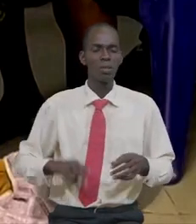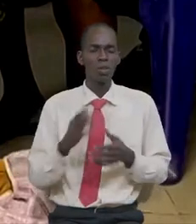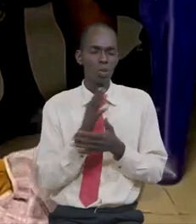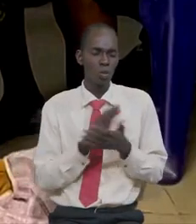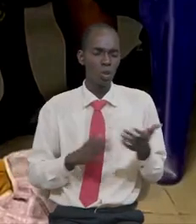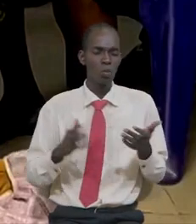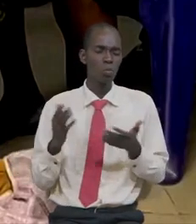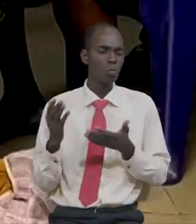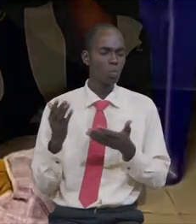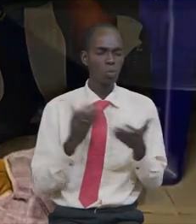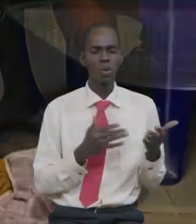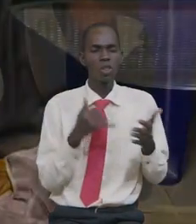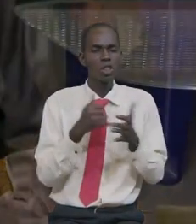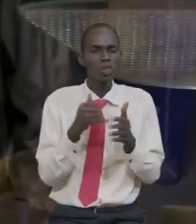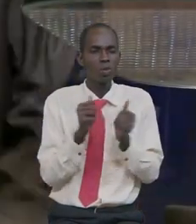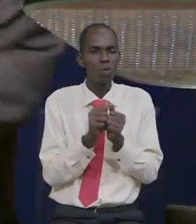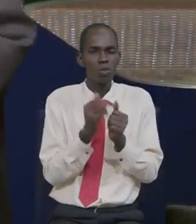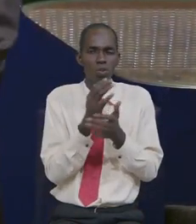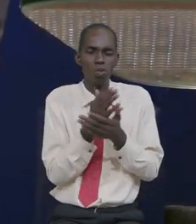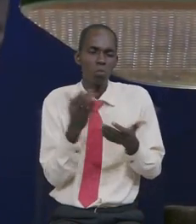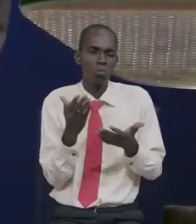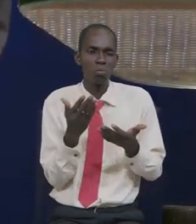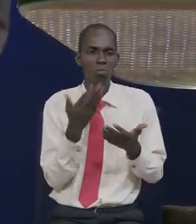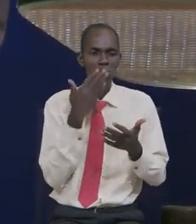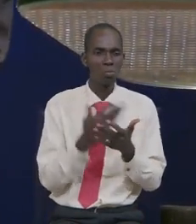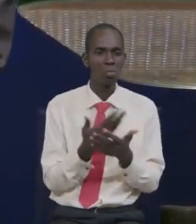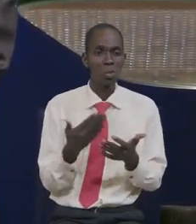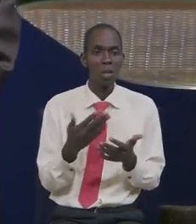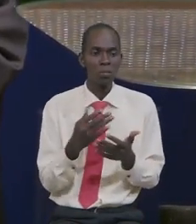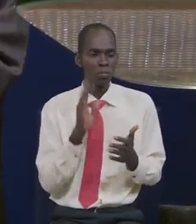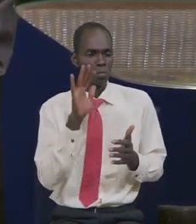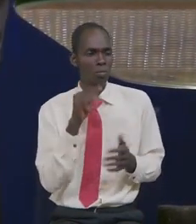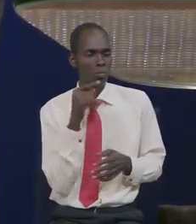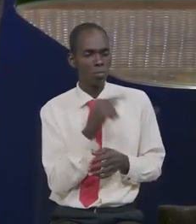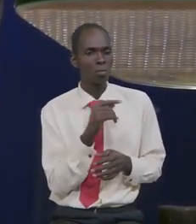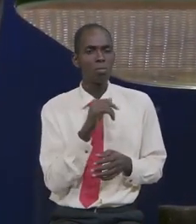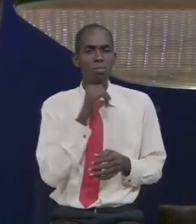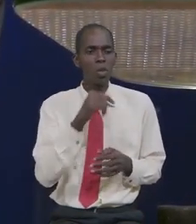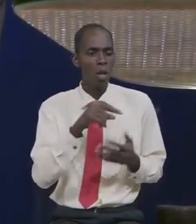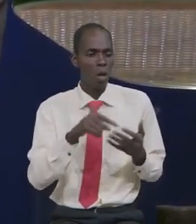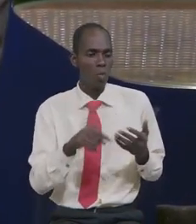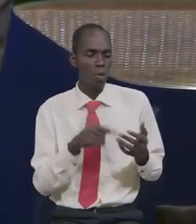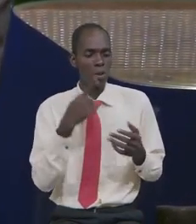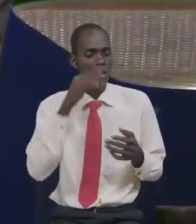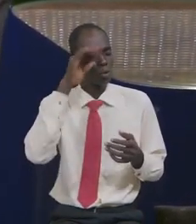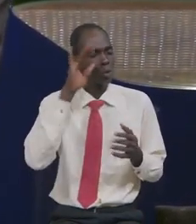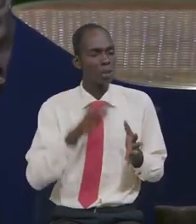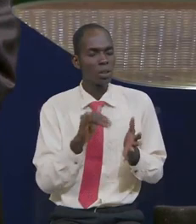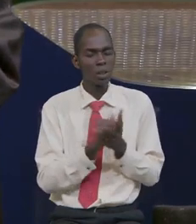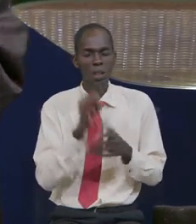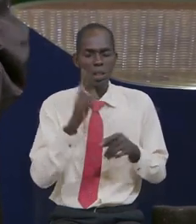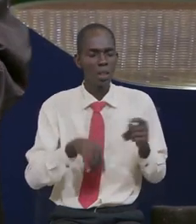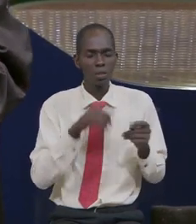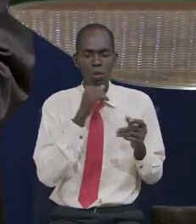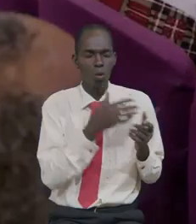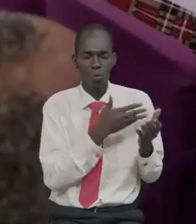was unreasonable. Were these not among the magicians and the sorcerers that were not able to bring up the dream